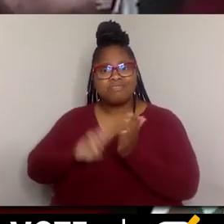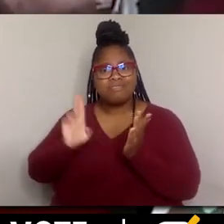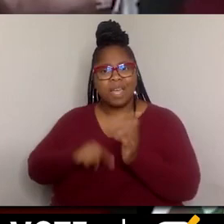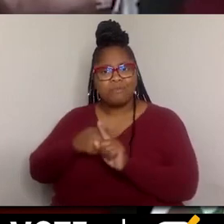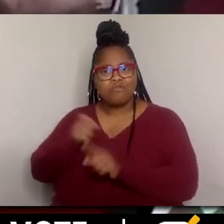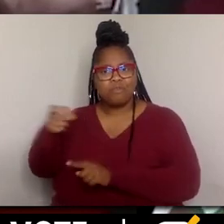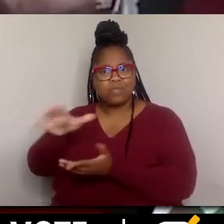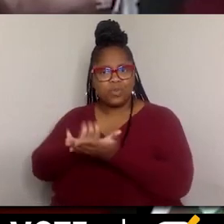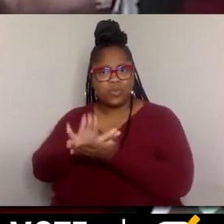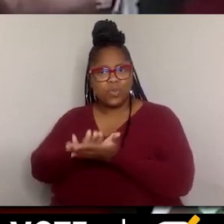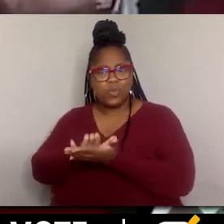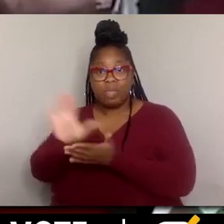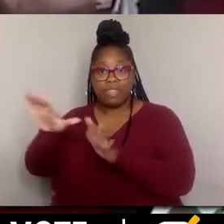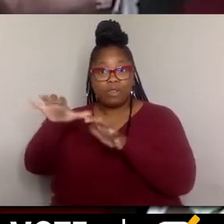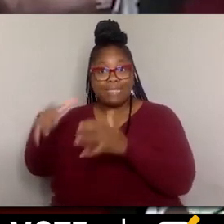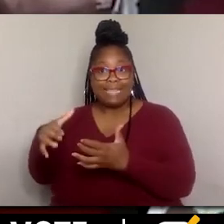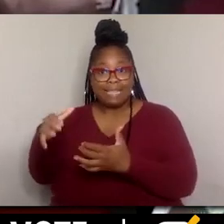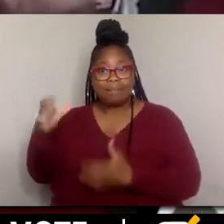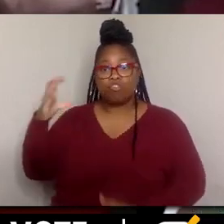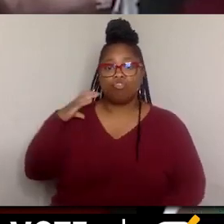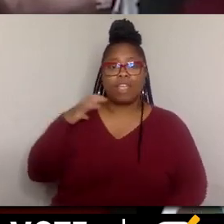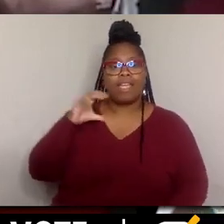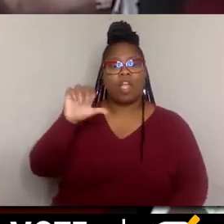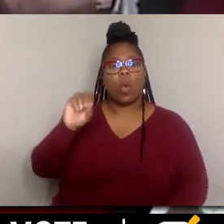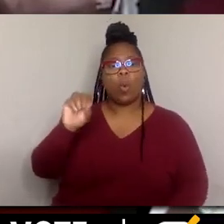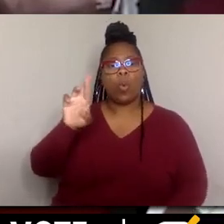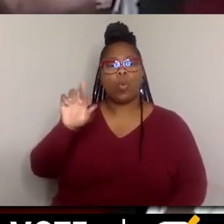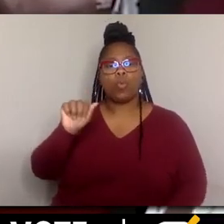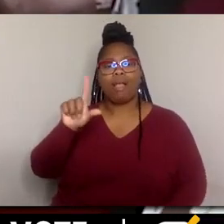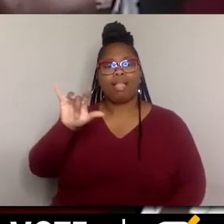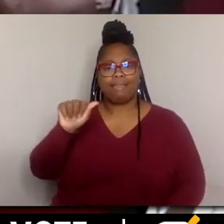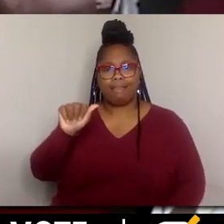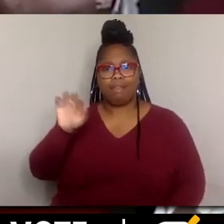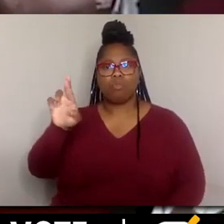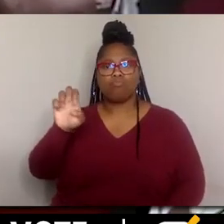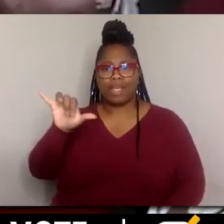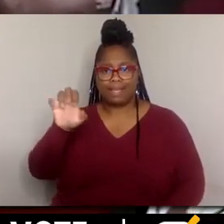Their team is chapter chair, Auralia Reyes,